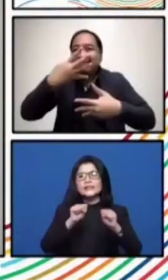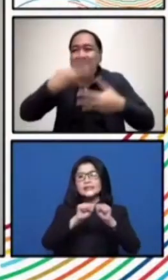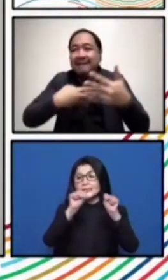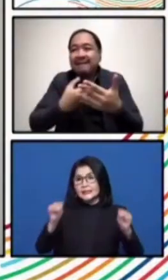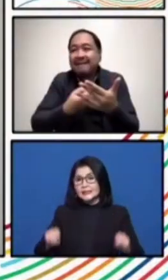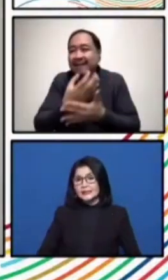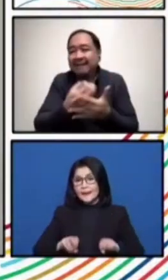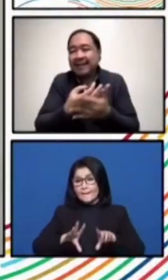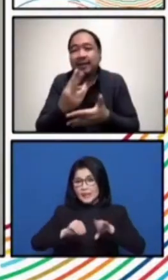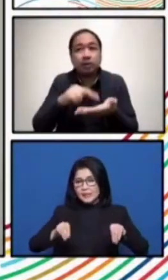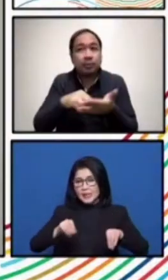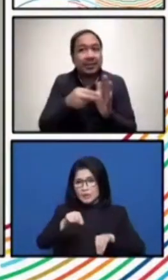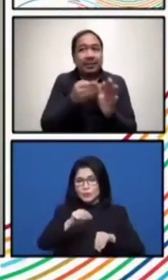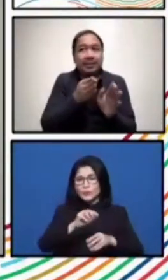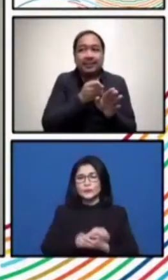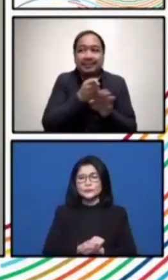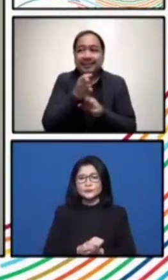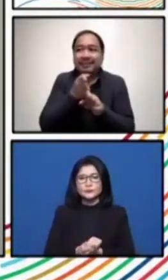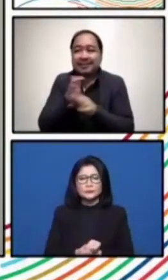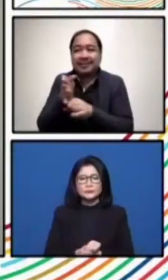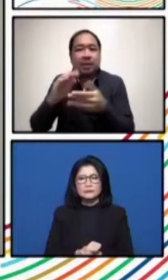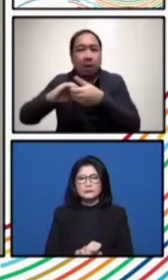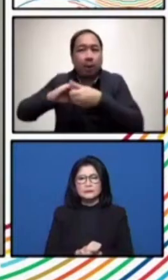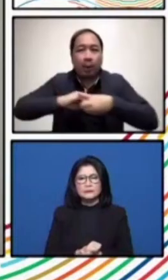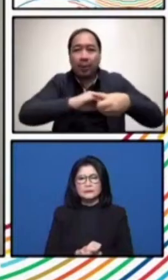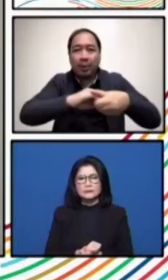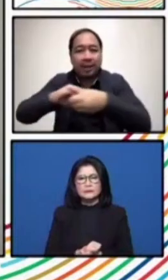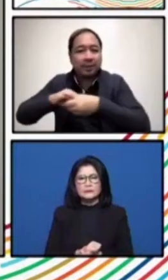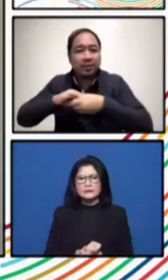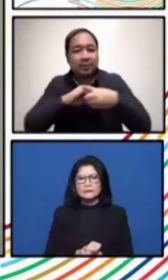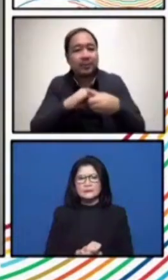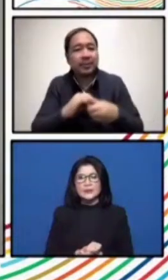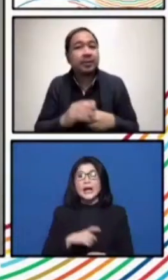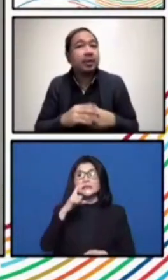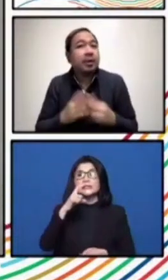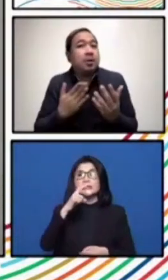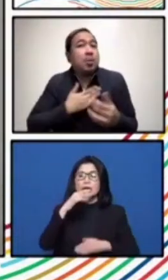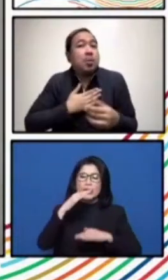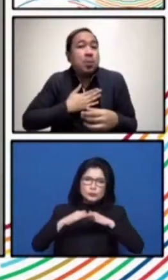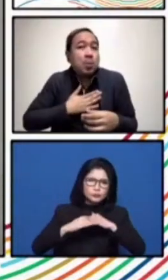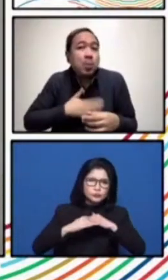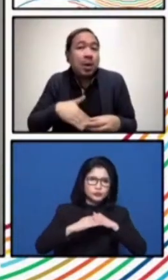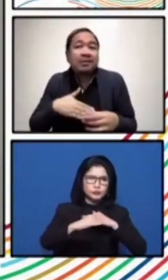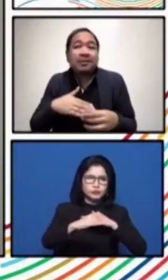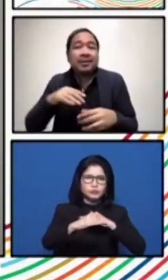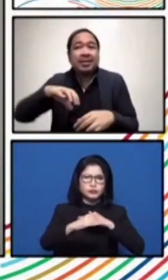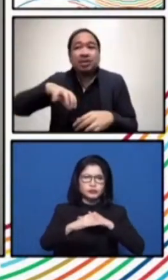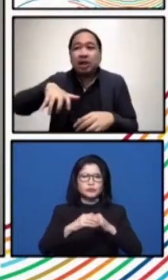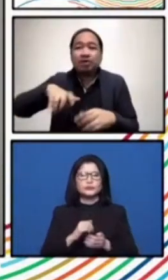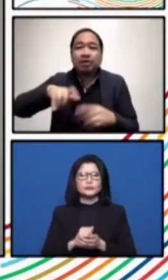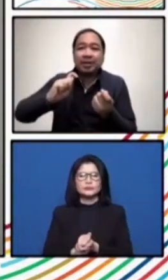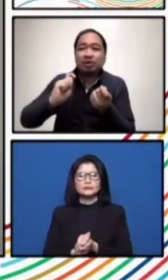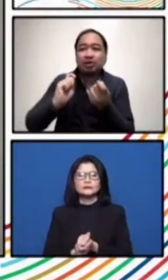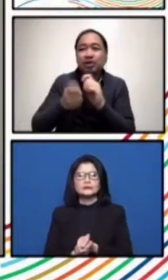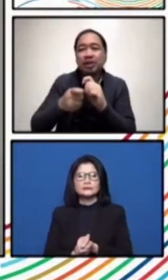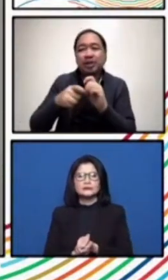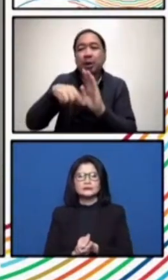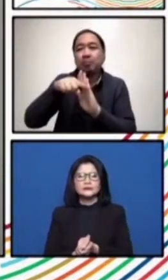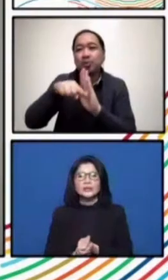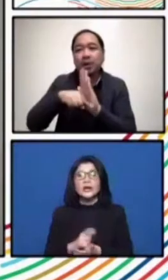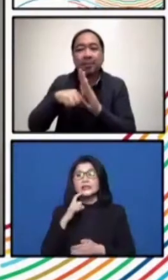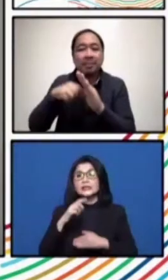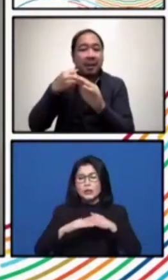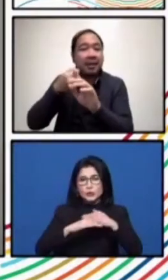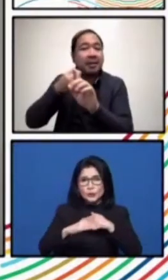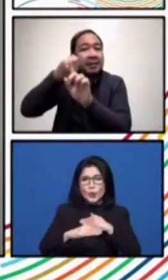environments um we've consistently advocated for a national social change program campaign we haven't had Government funding for